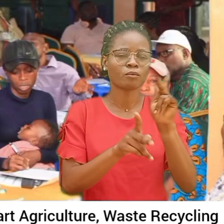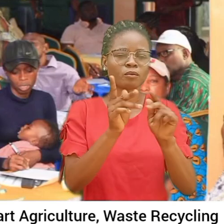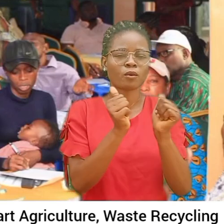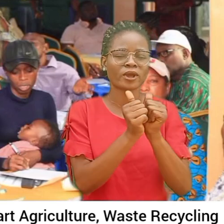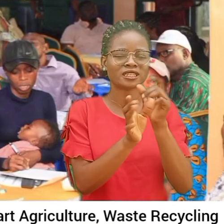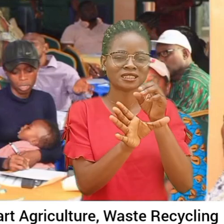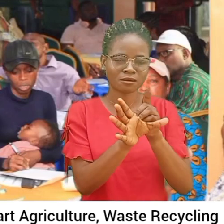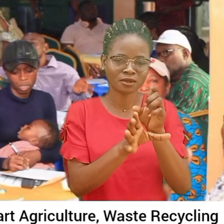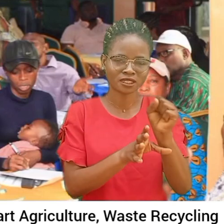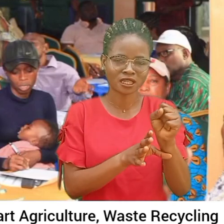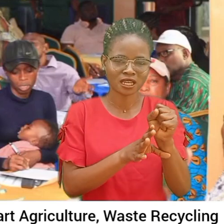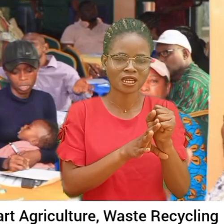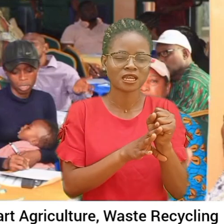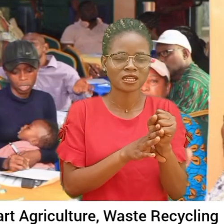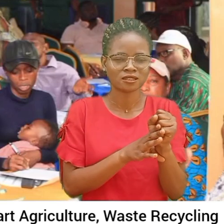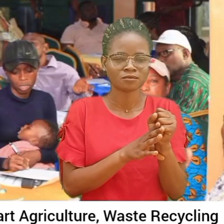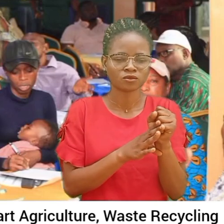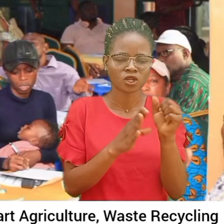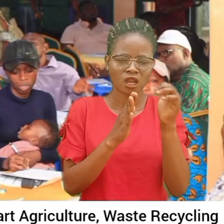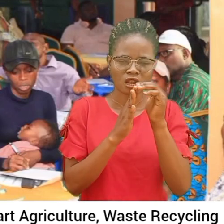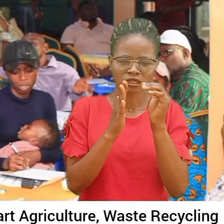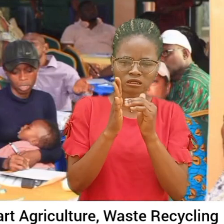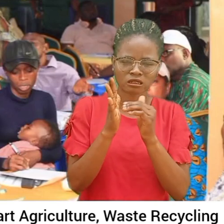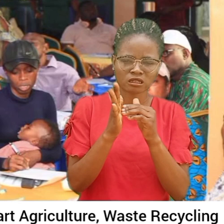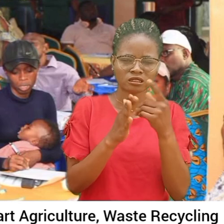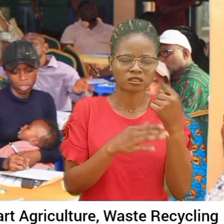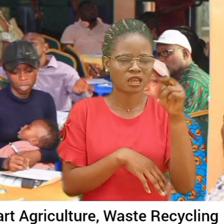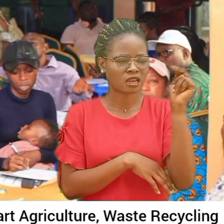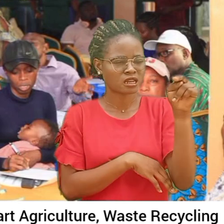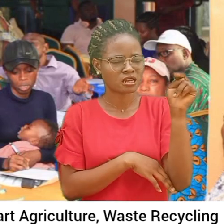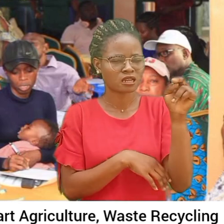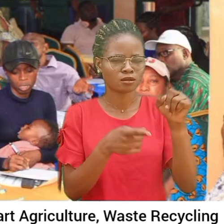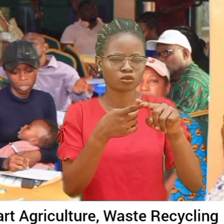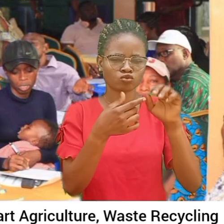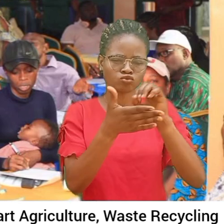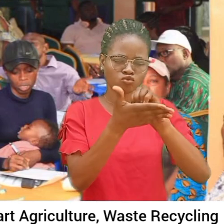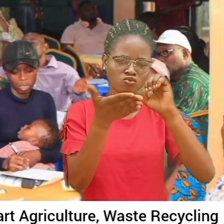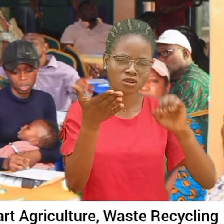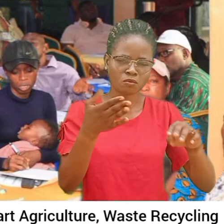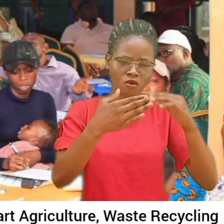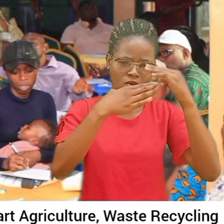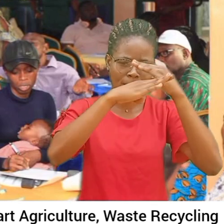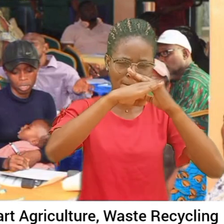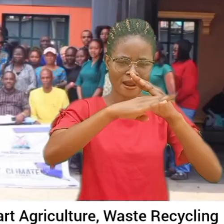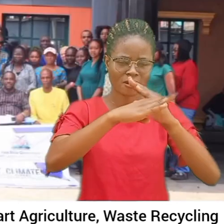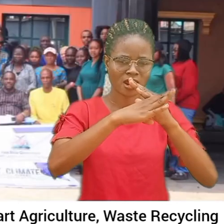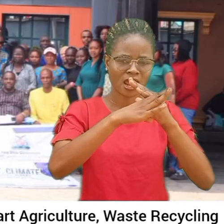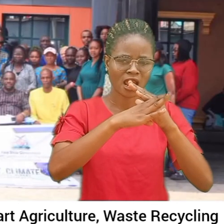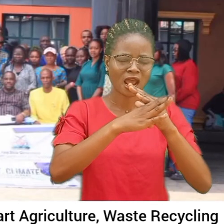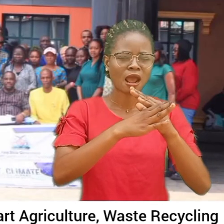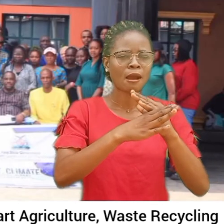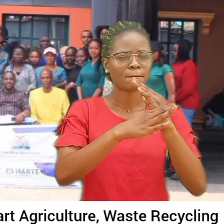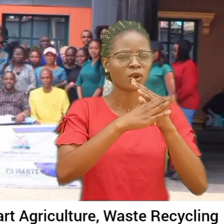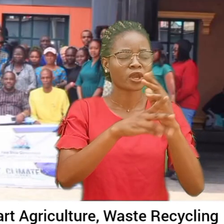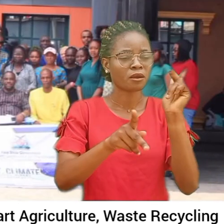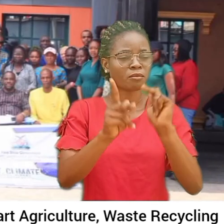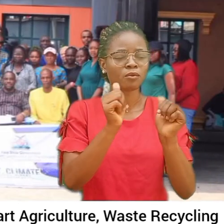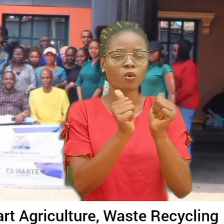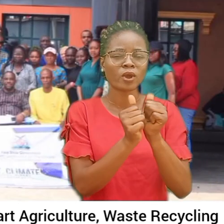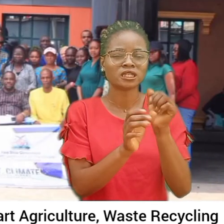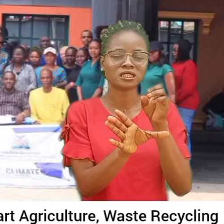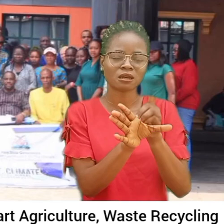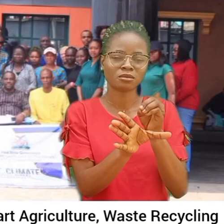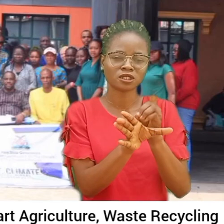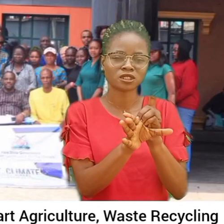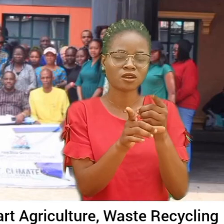disability, underscored the need to remove barriers preventing people with disability from